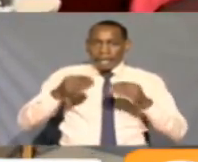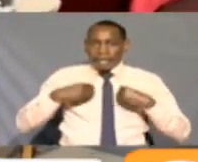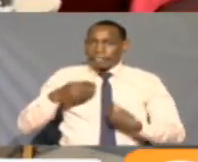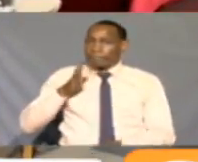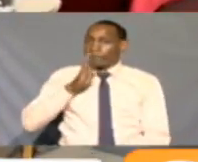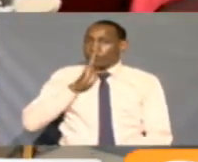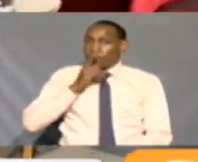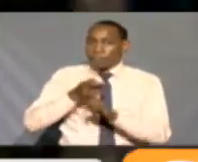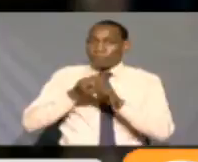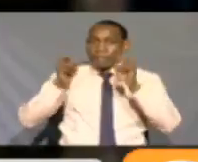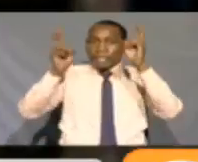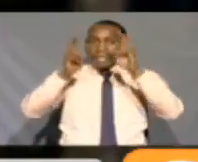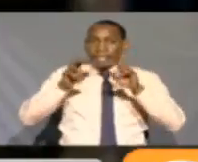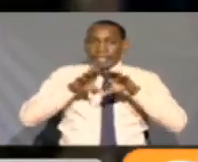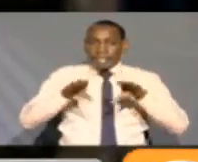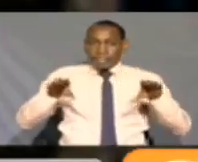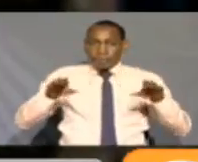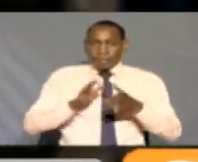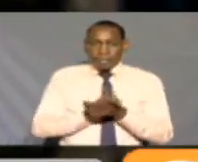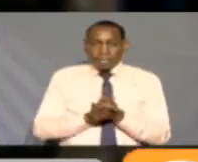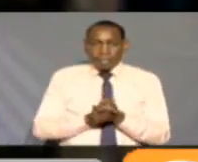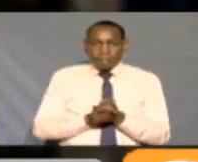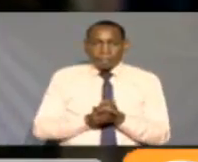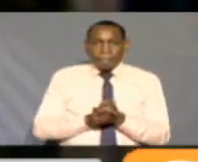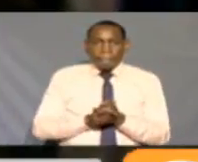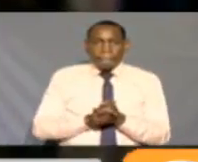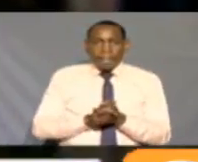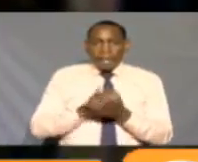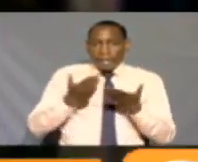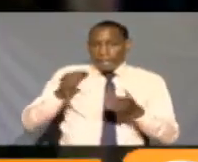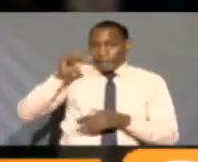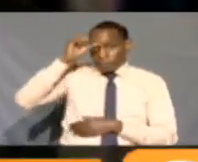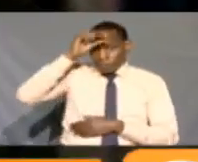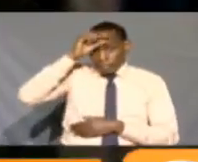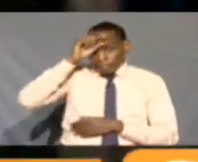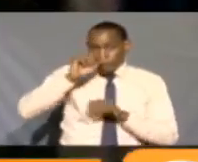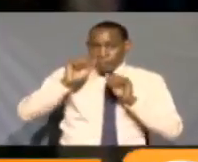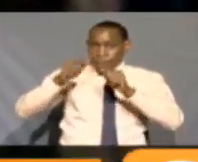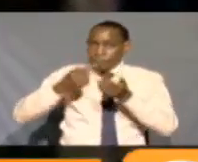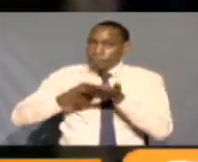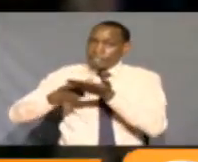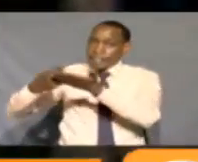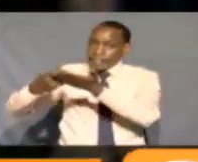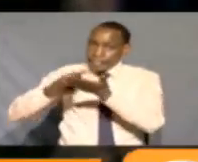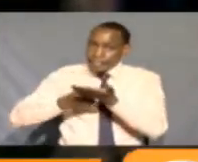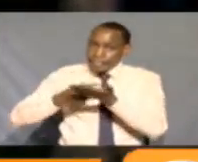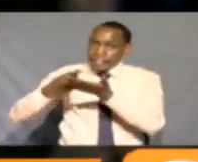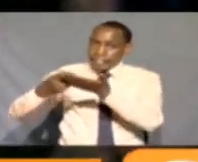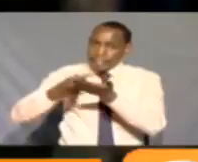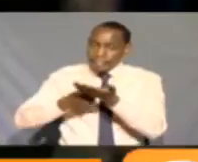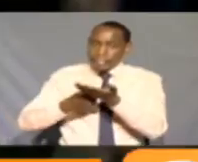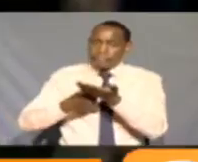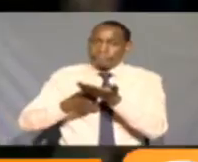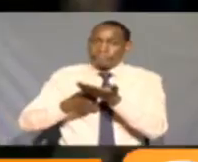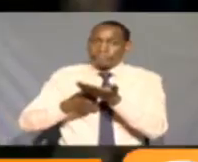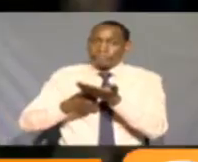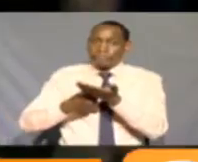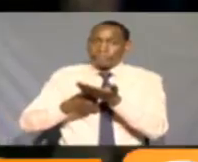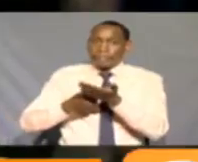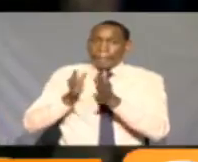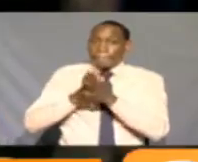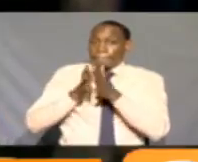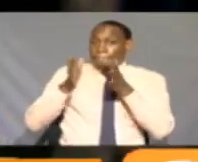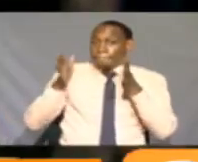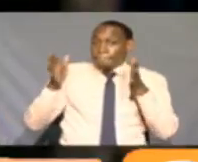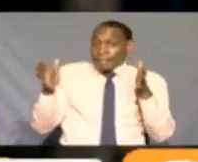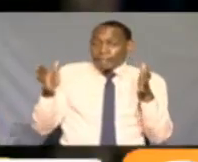the international markets. Now, what this means is that government is able to negotiate for the kind of for larger